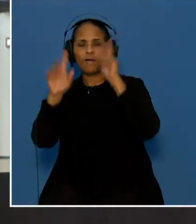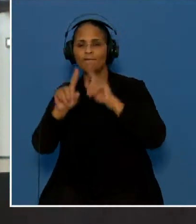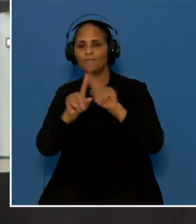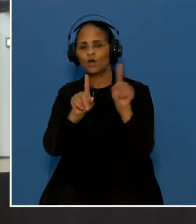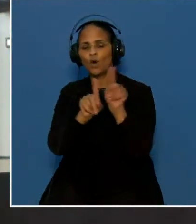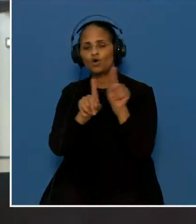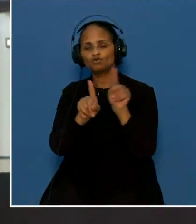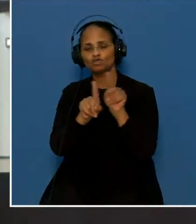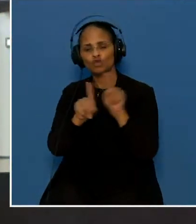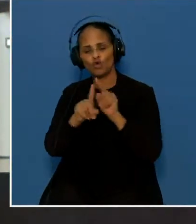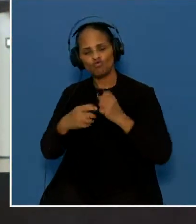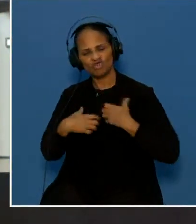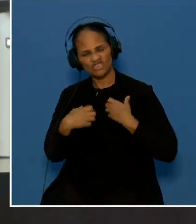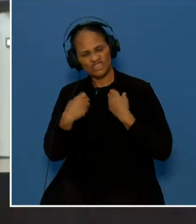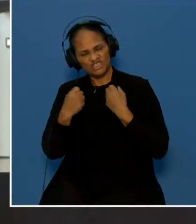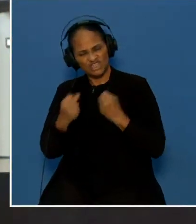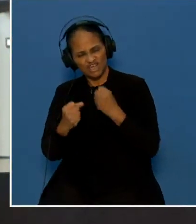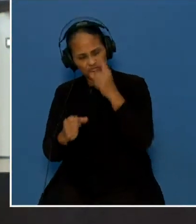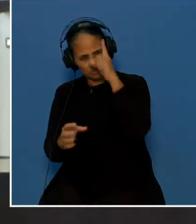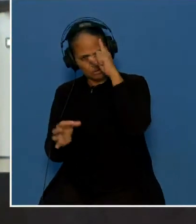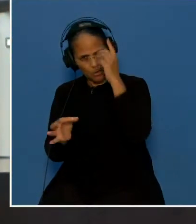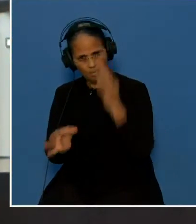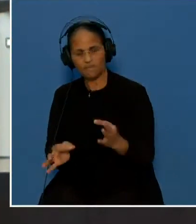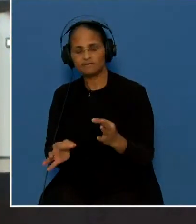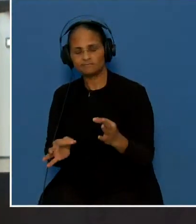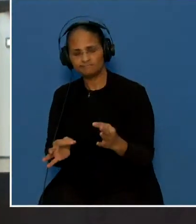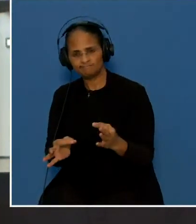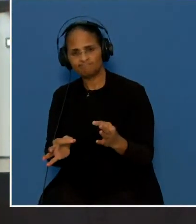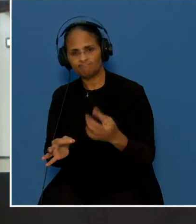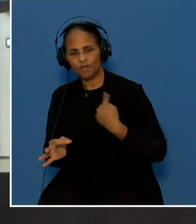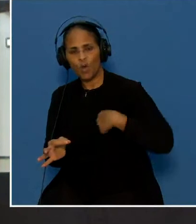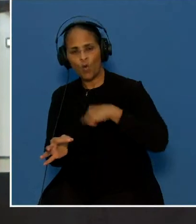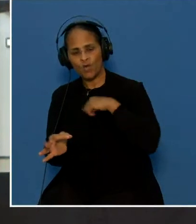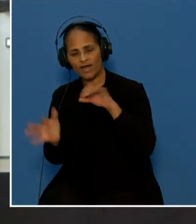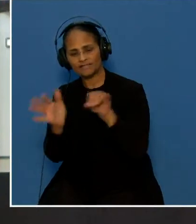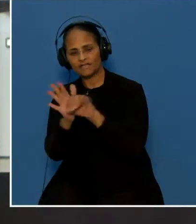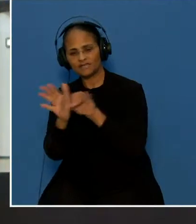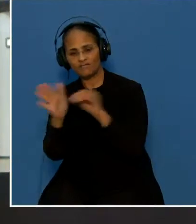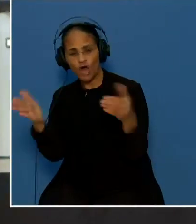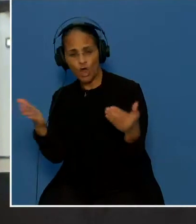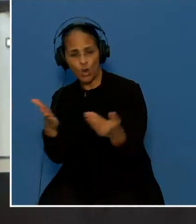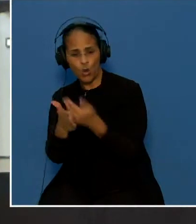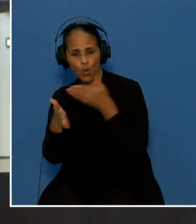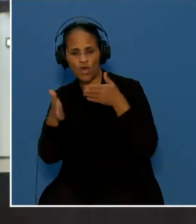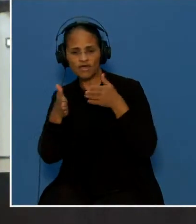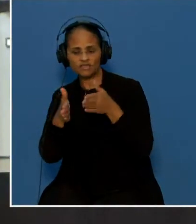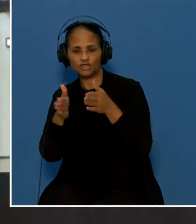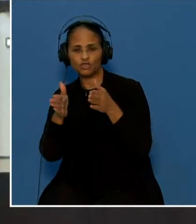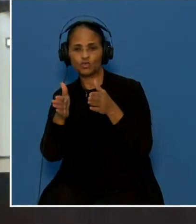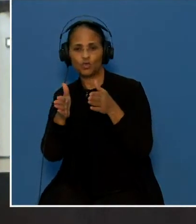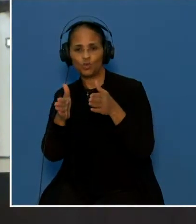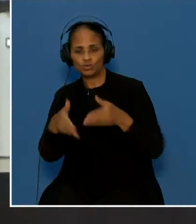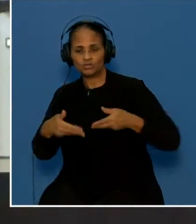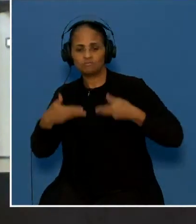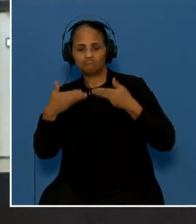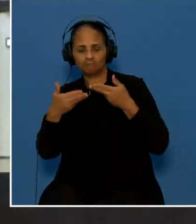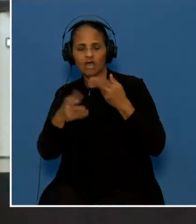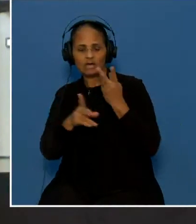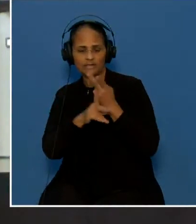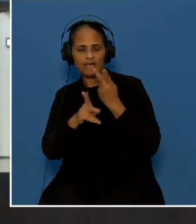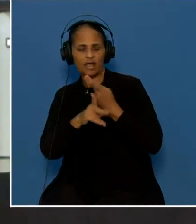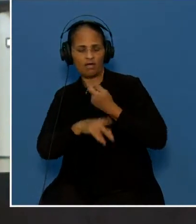also resilient and determined. We identified new ways to provide ourselves and to take care of